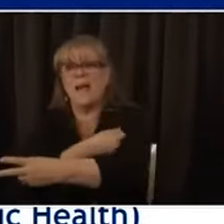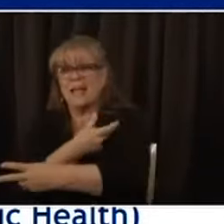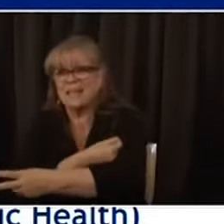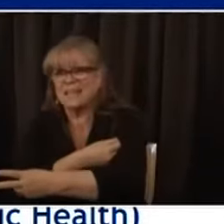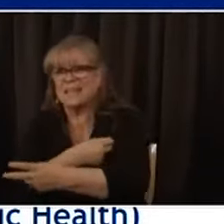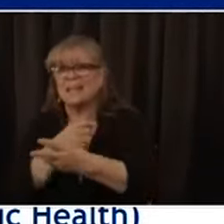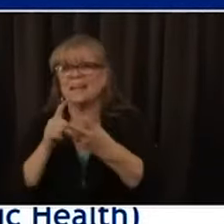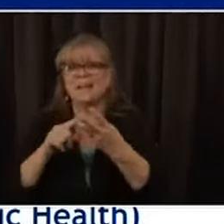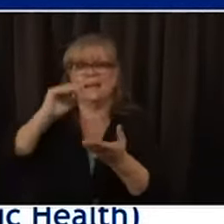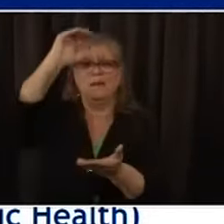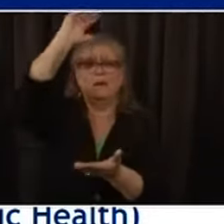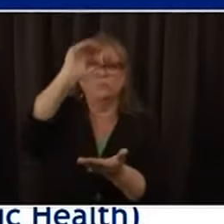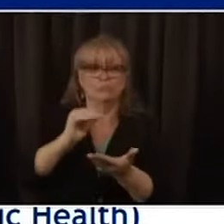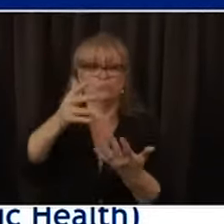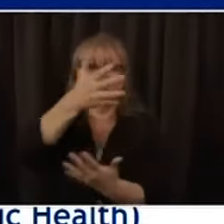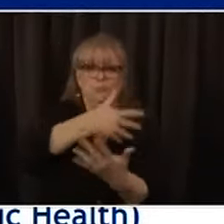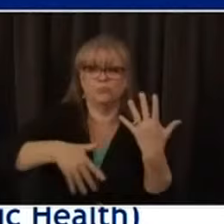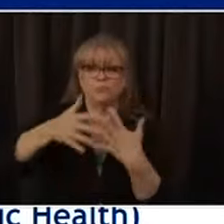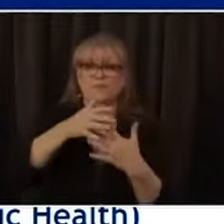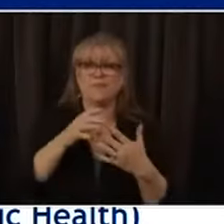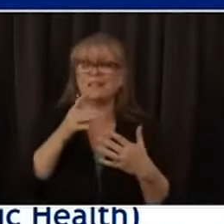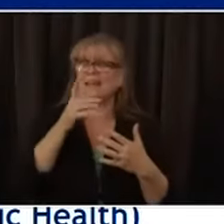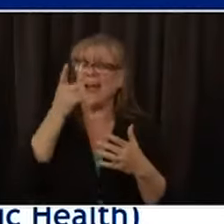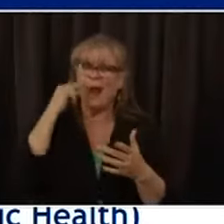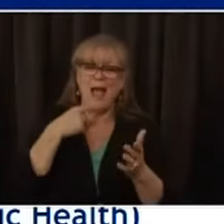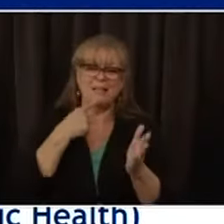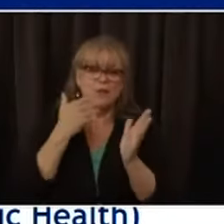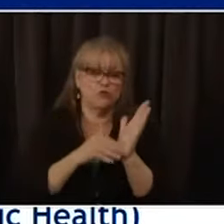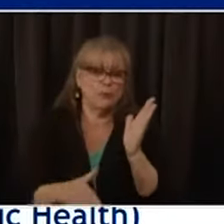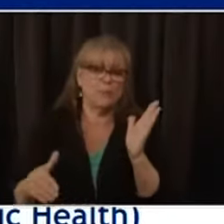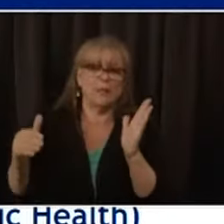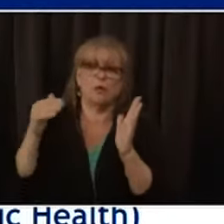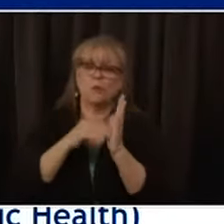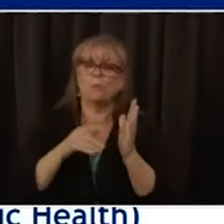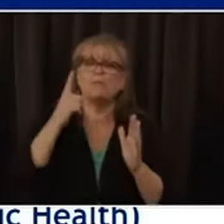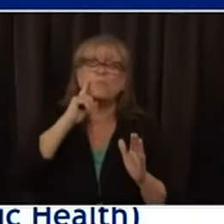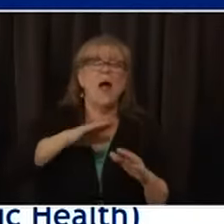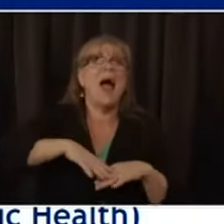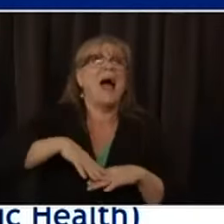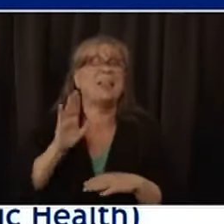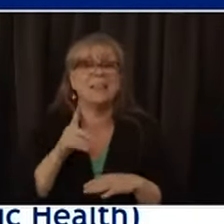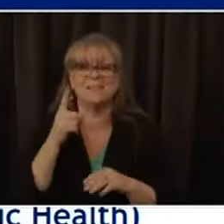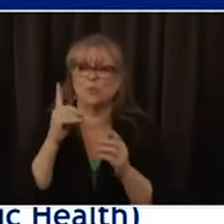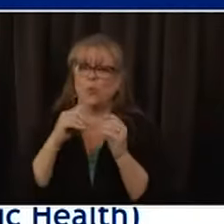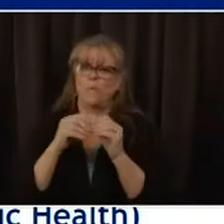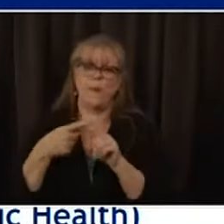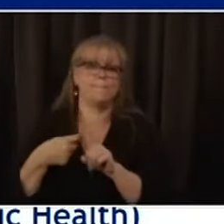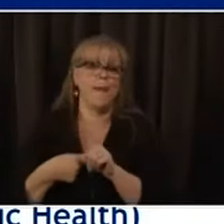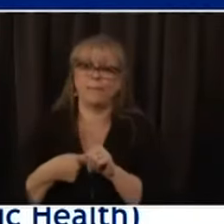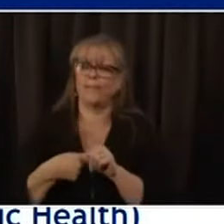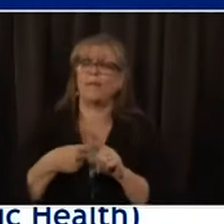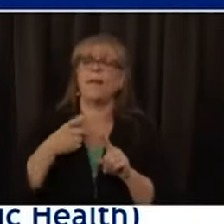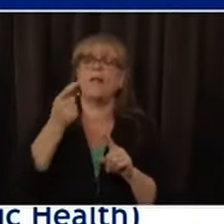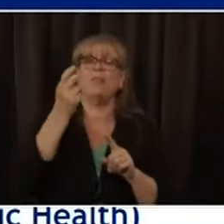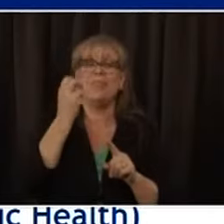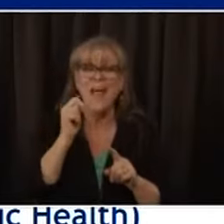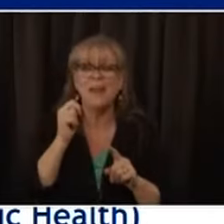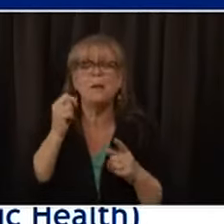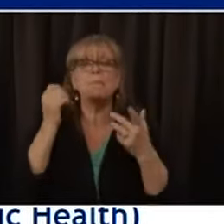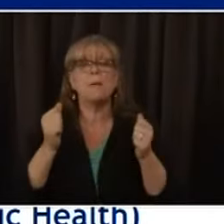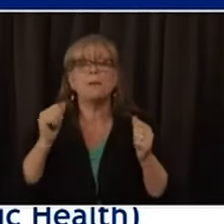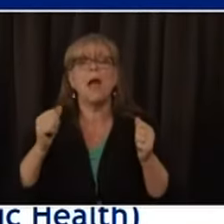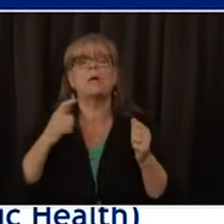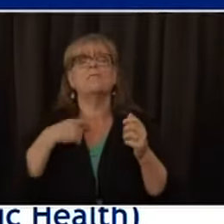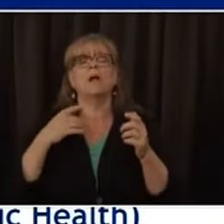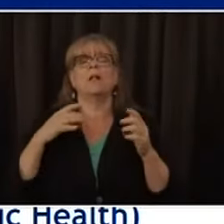up this level for at least the next month. And by then, maybe Coloradans can be able to relax some of the behaviors that have been